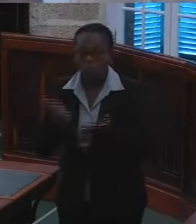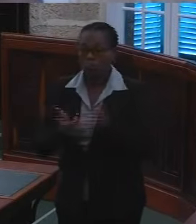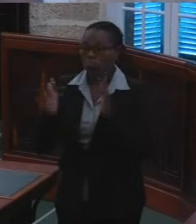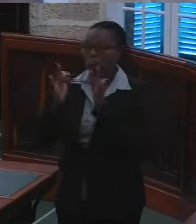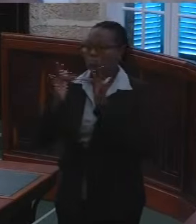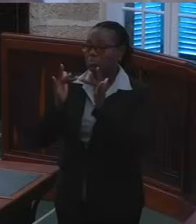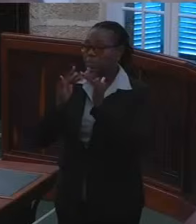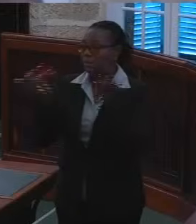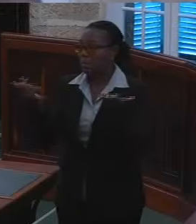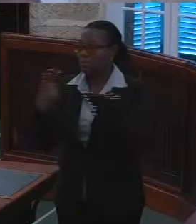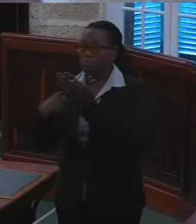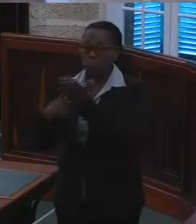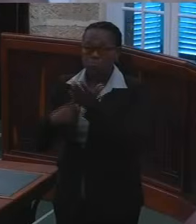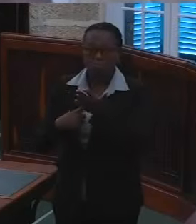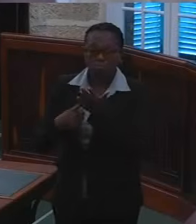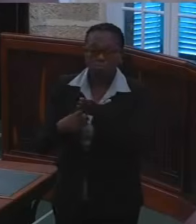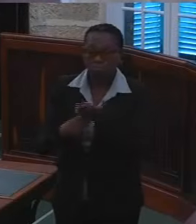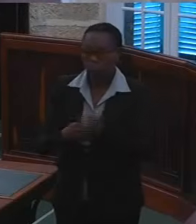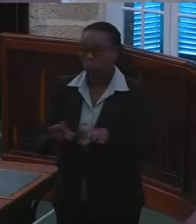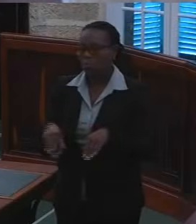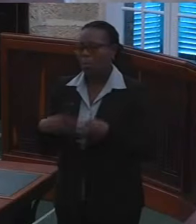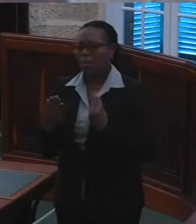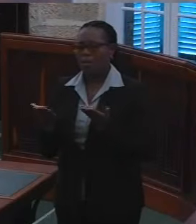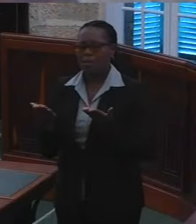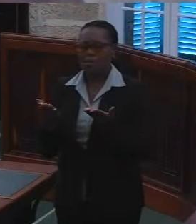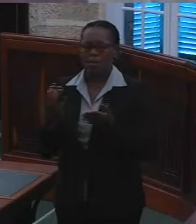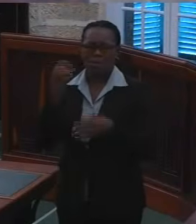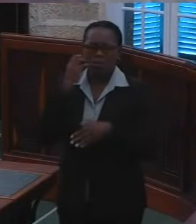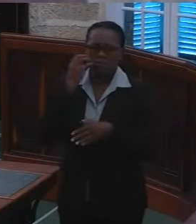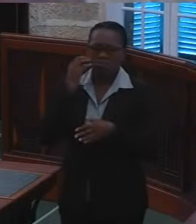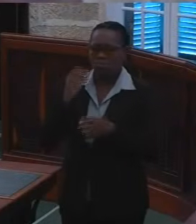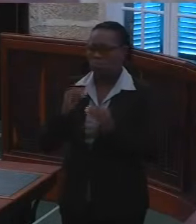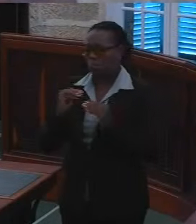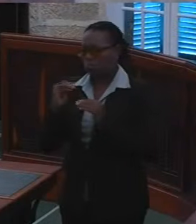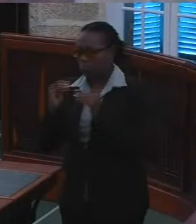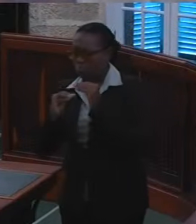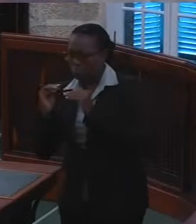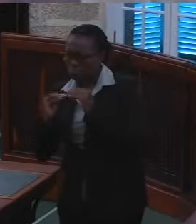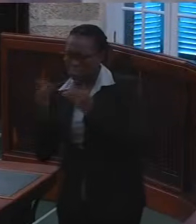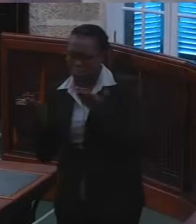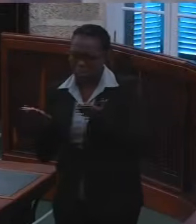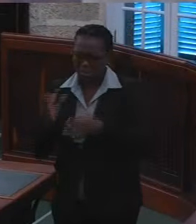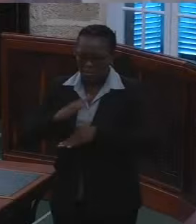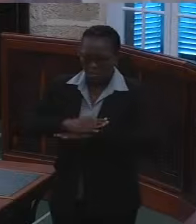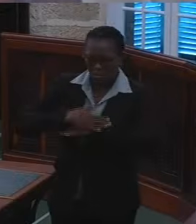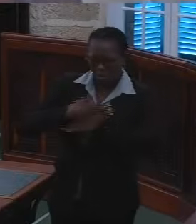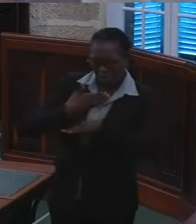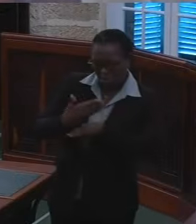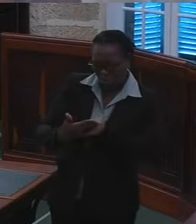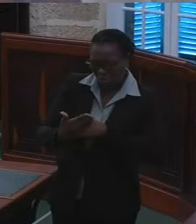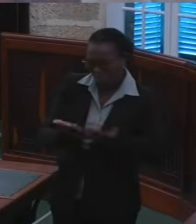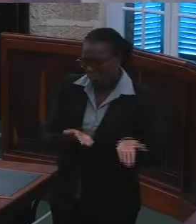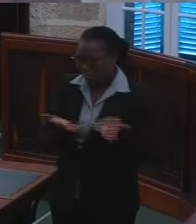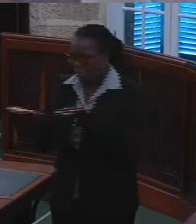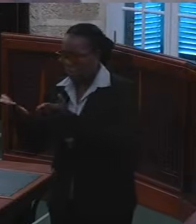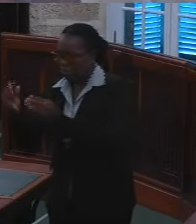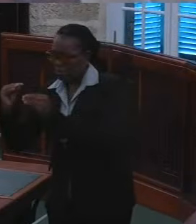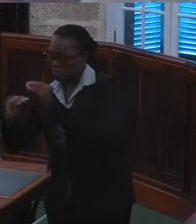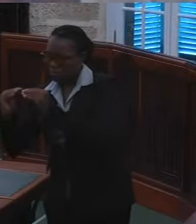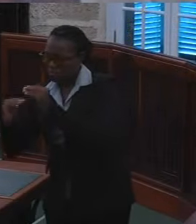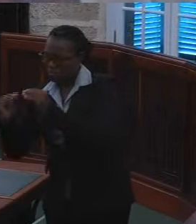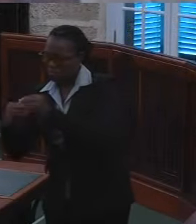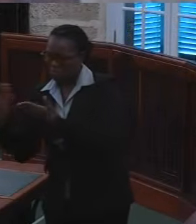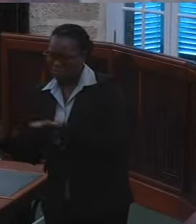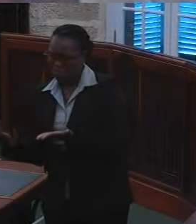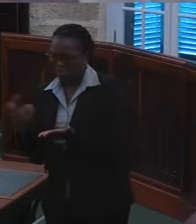repairing phone or whatever, and they're repairing a computer and they see something that speaks to a